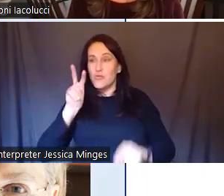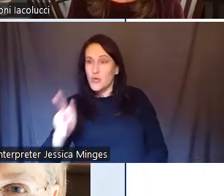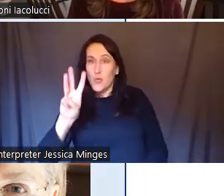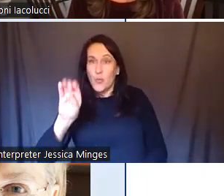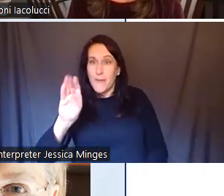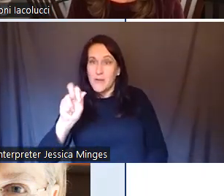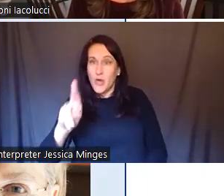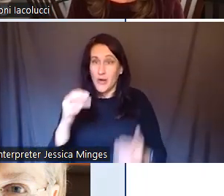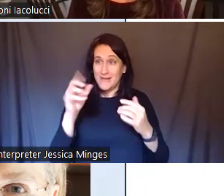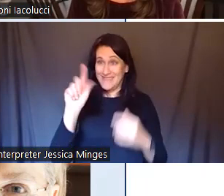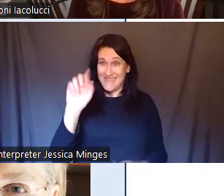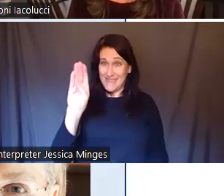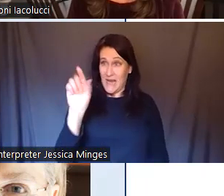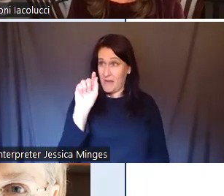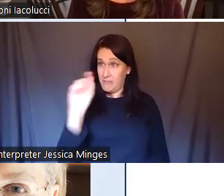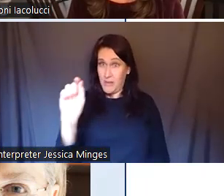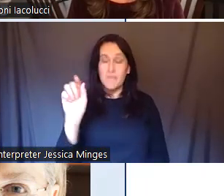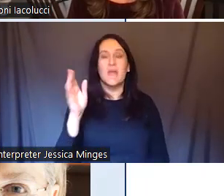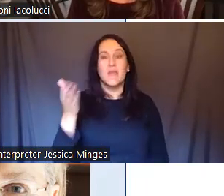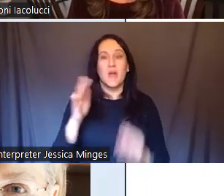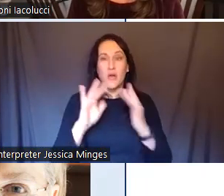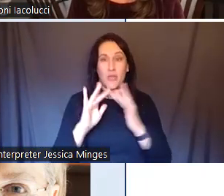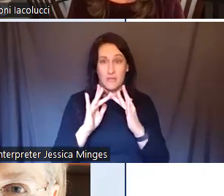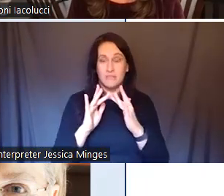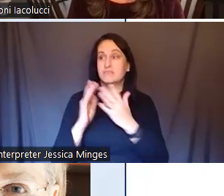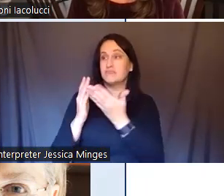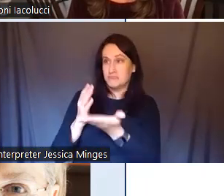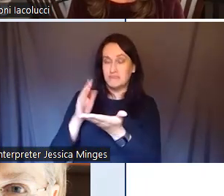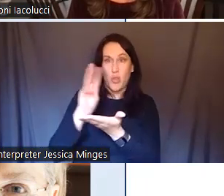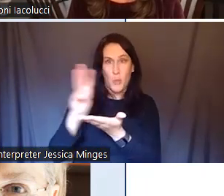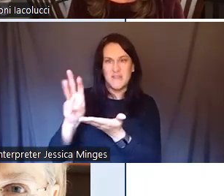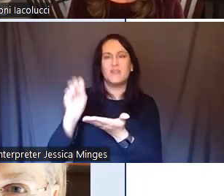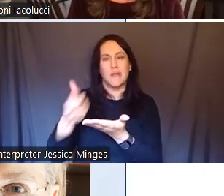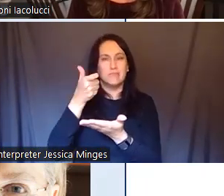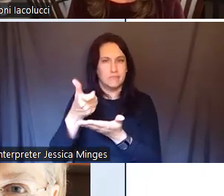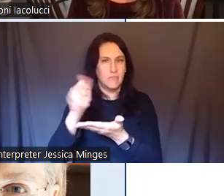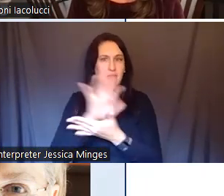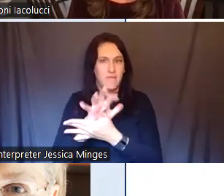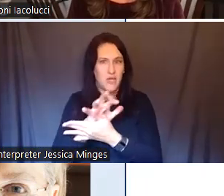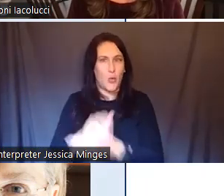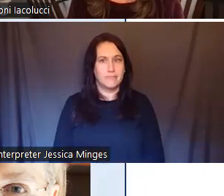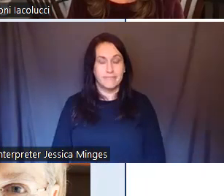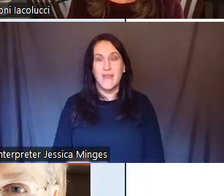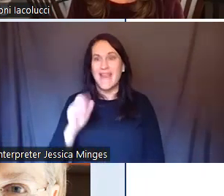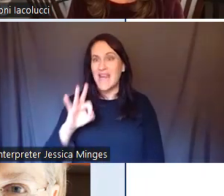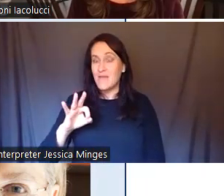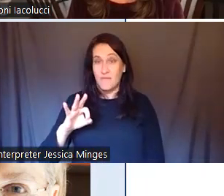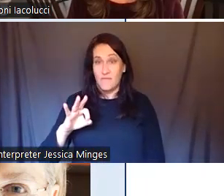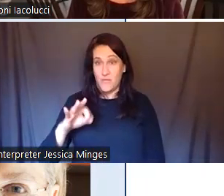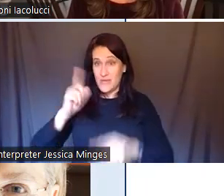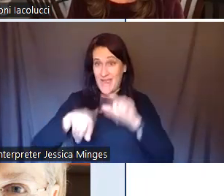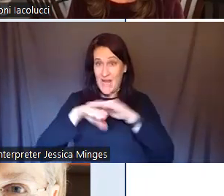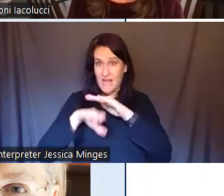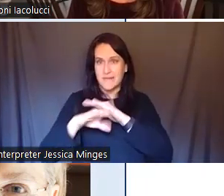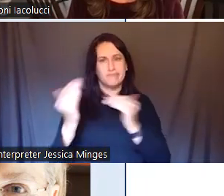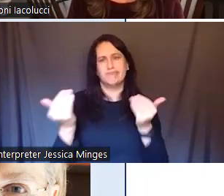on the current website, you will be able to watch that video. And if you're not able to access it, just be in